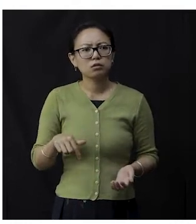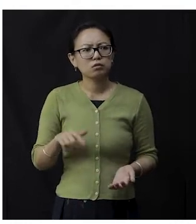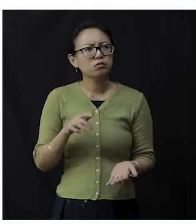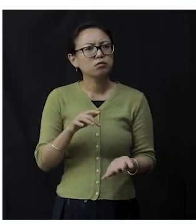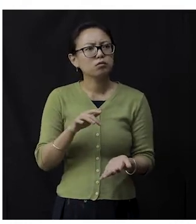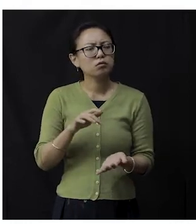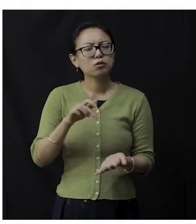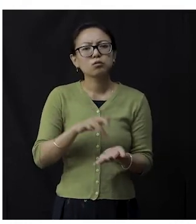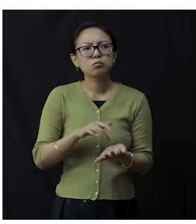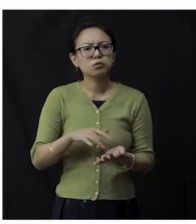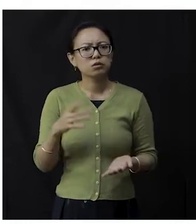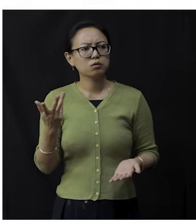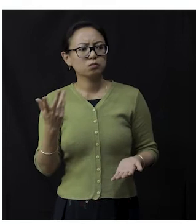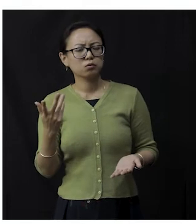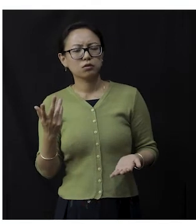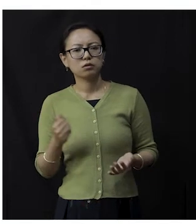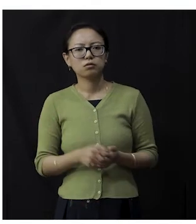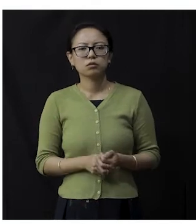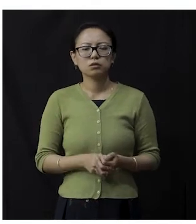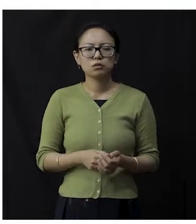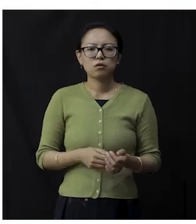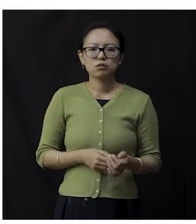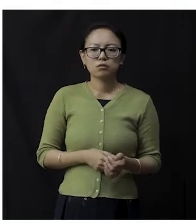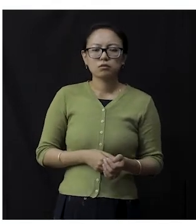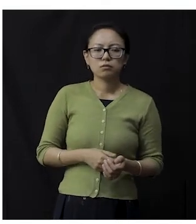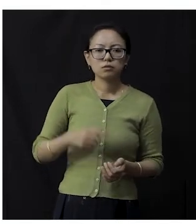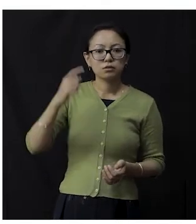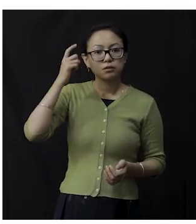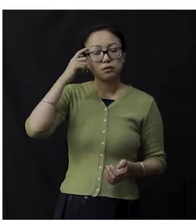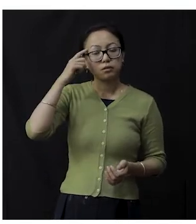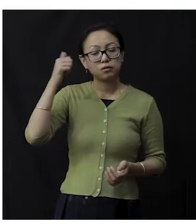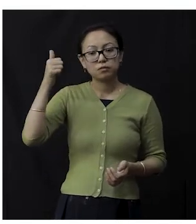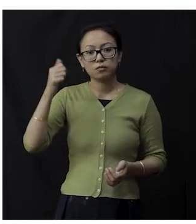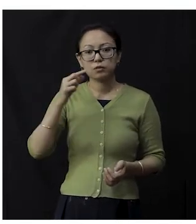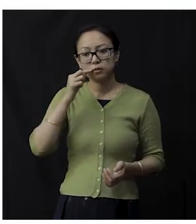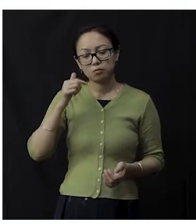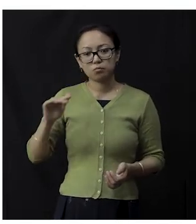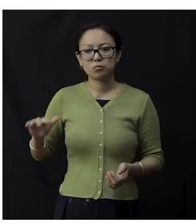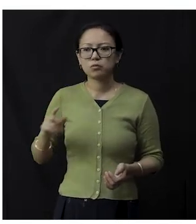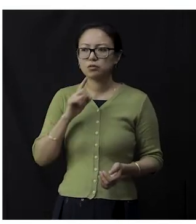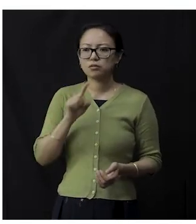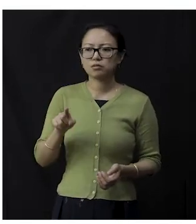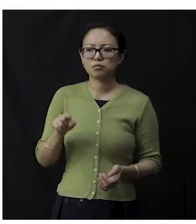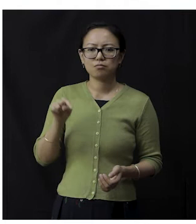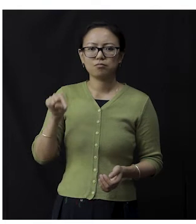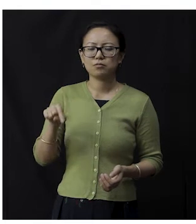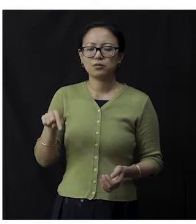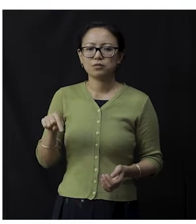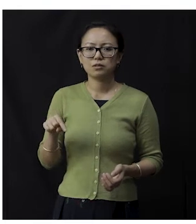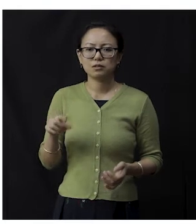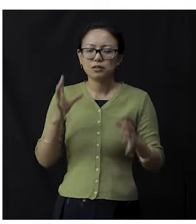clever boy. But we can tell you the secret only on one condition. You must promise